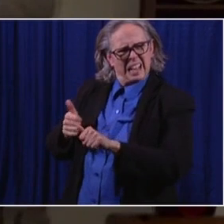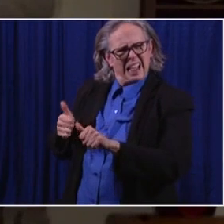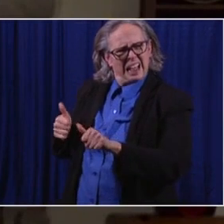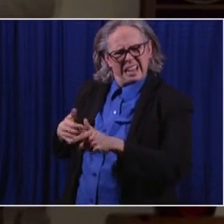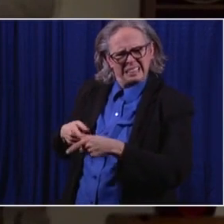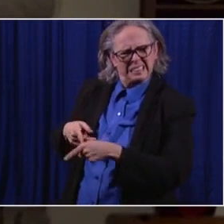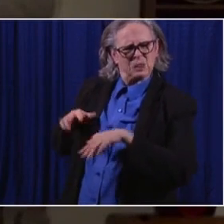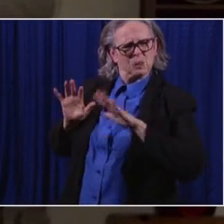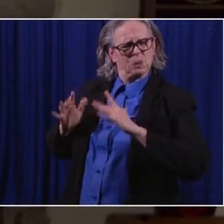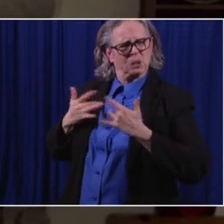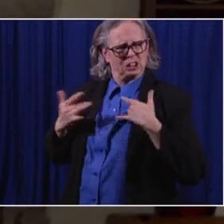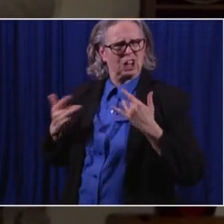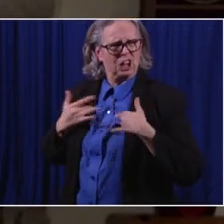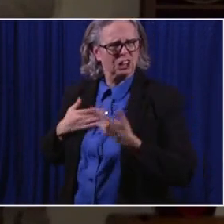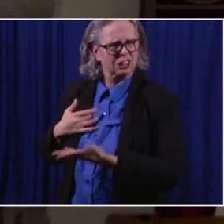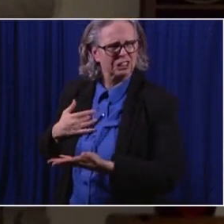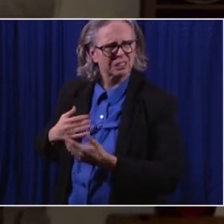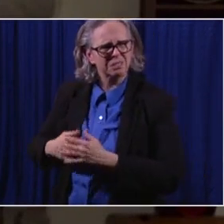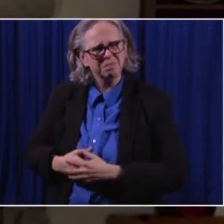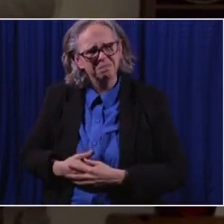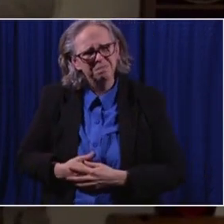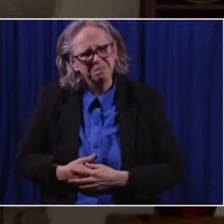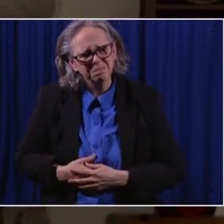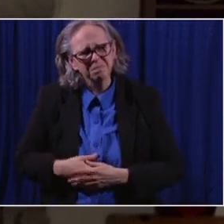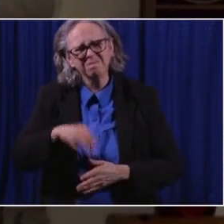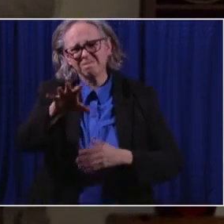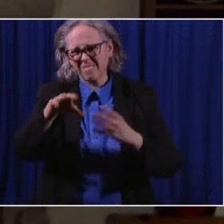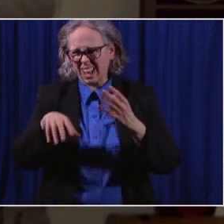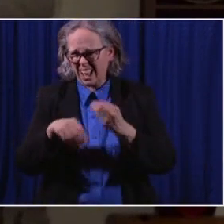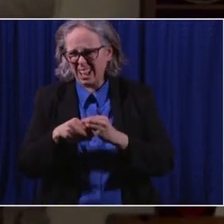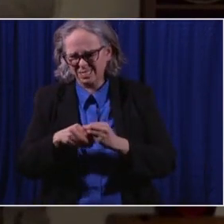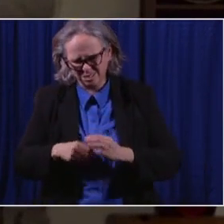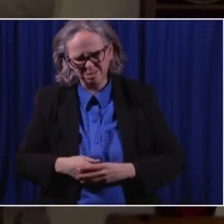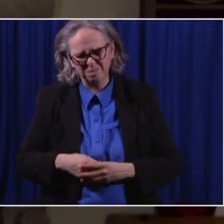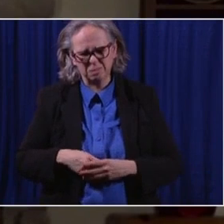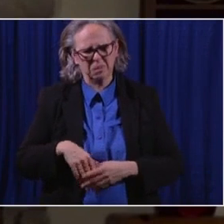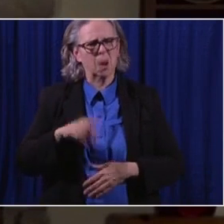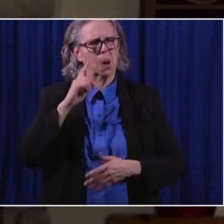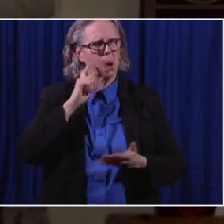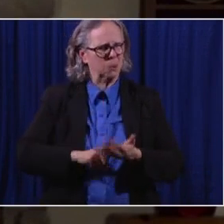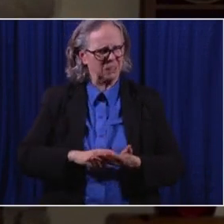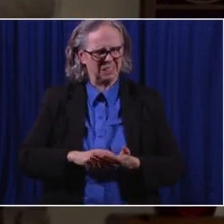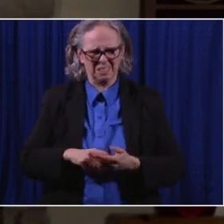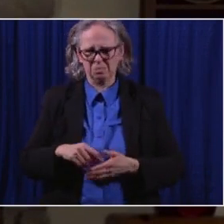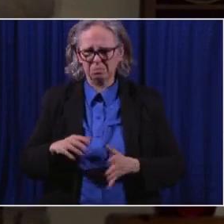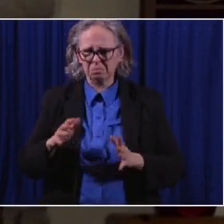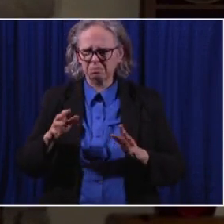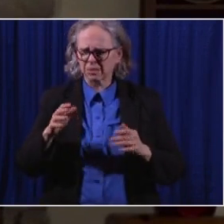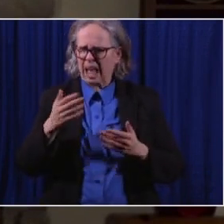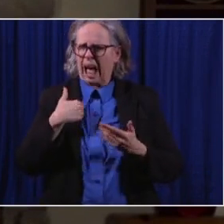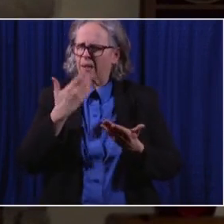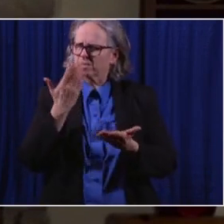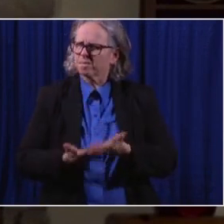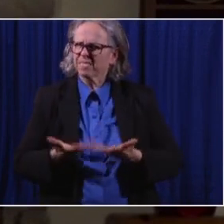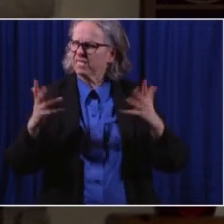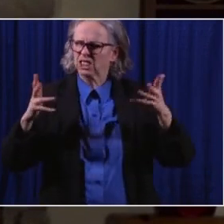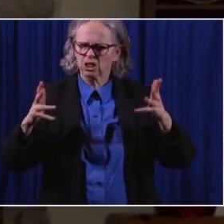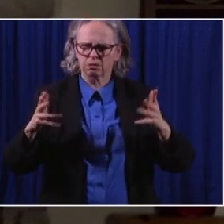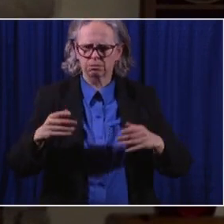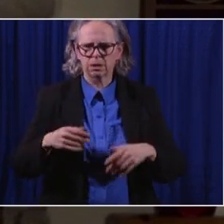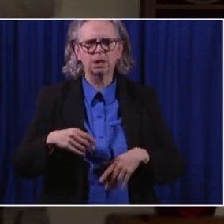That we've also seen, there have been reports and some clear evidence of this, that absenteeism